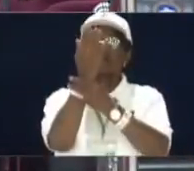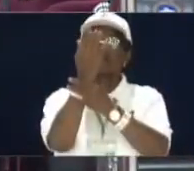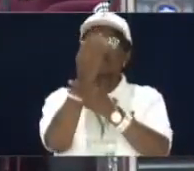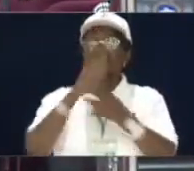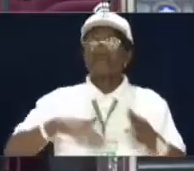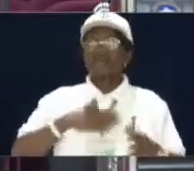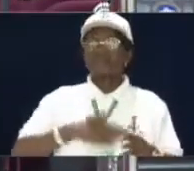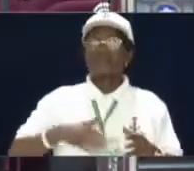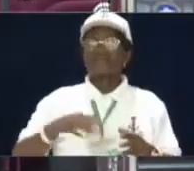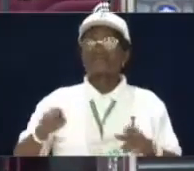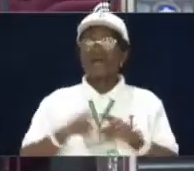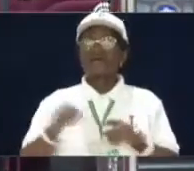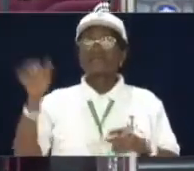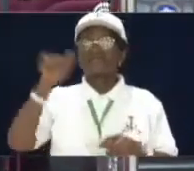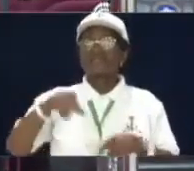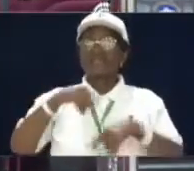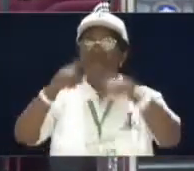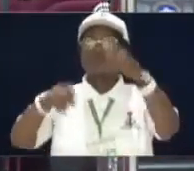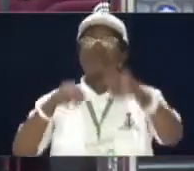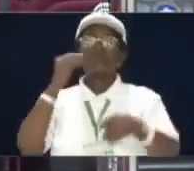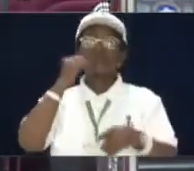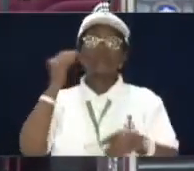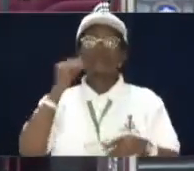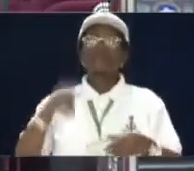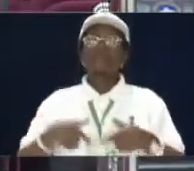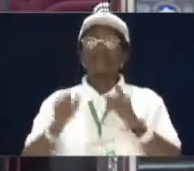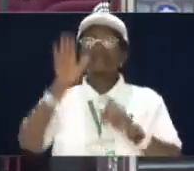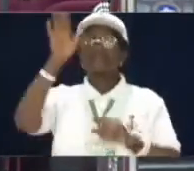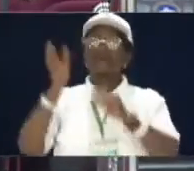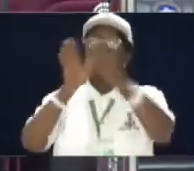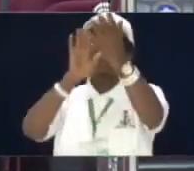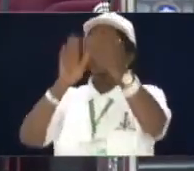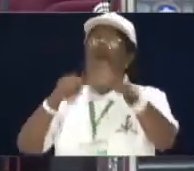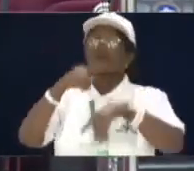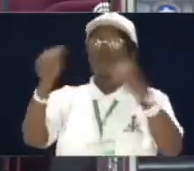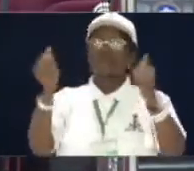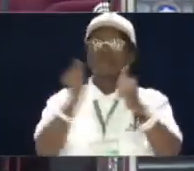Please, as they go, let your presence go with them.